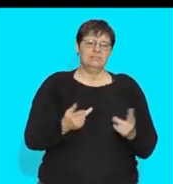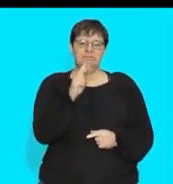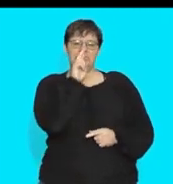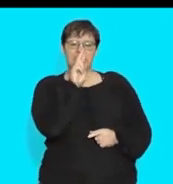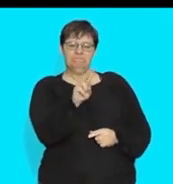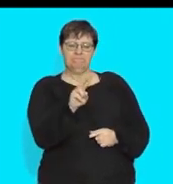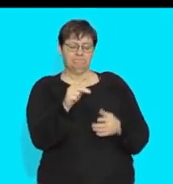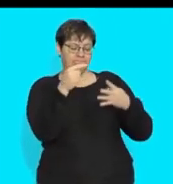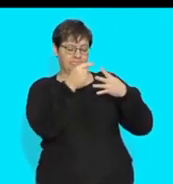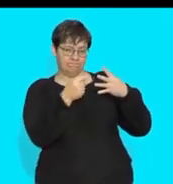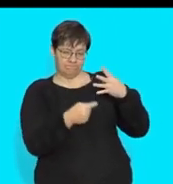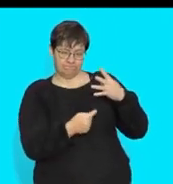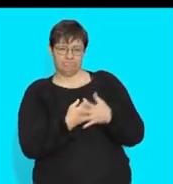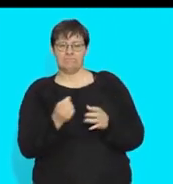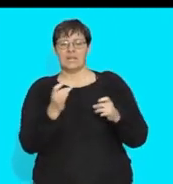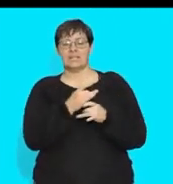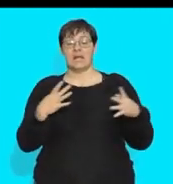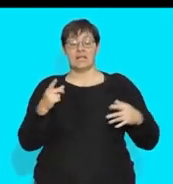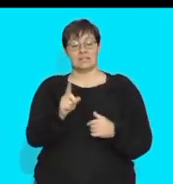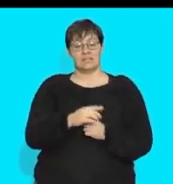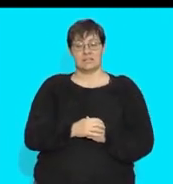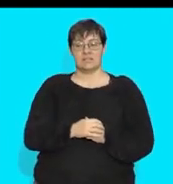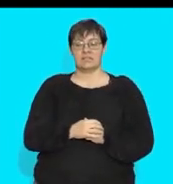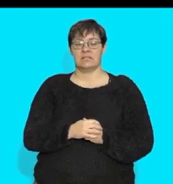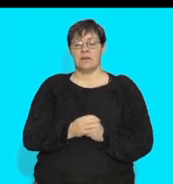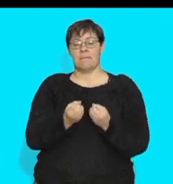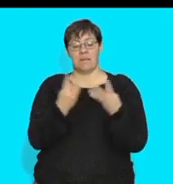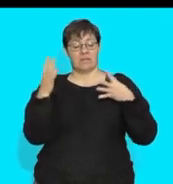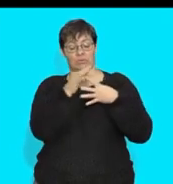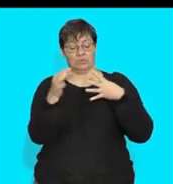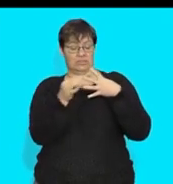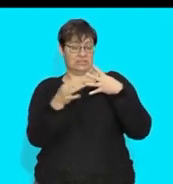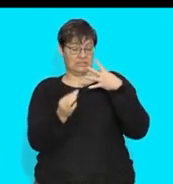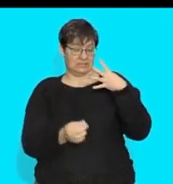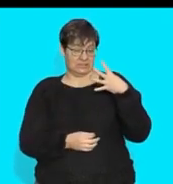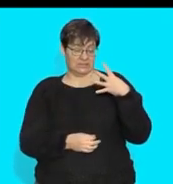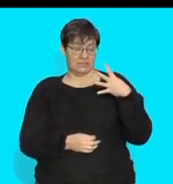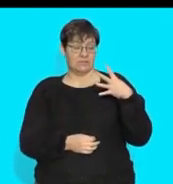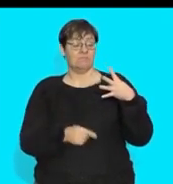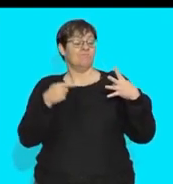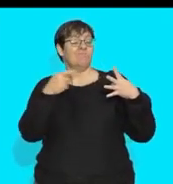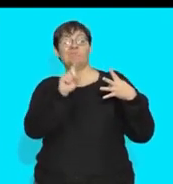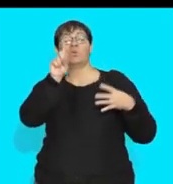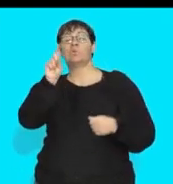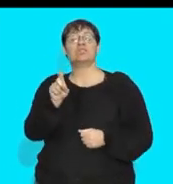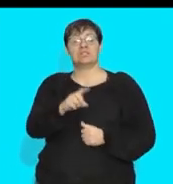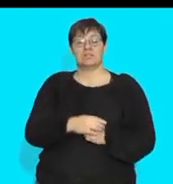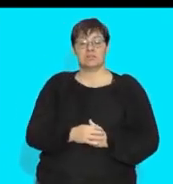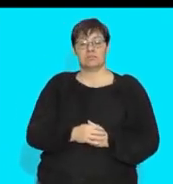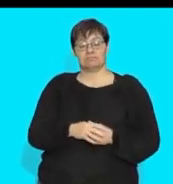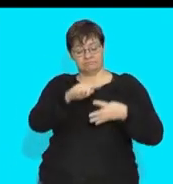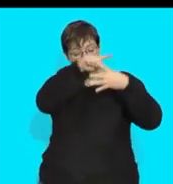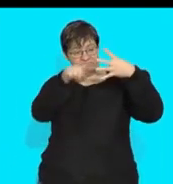when we're looking at this section. I've started off with a multiple choice question, and the question is,